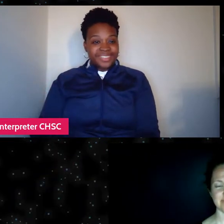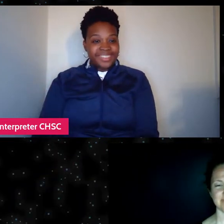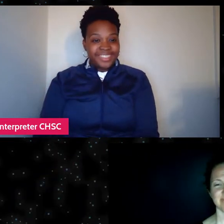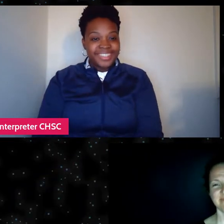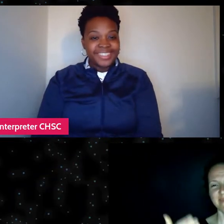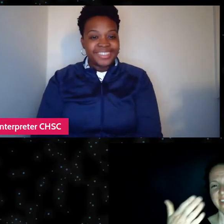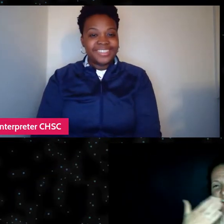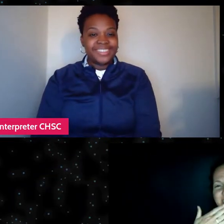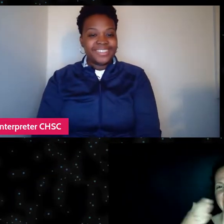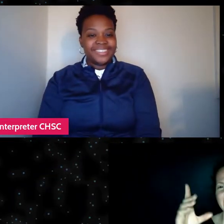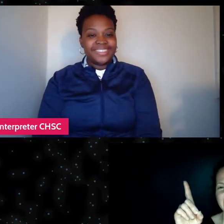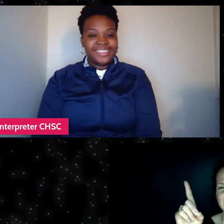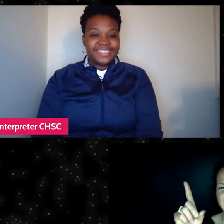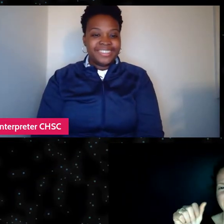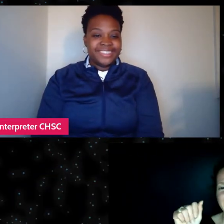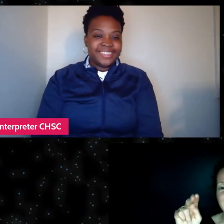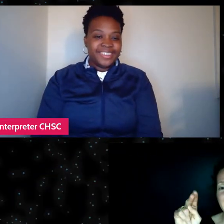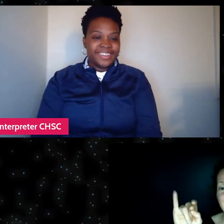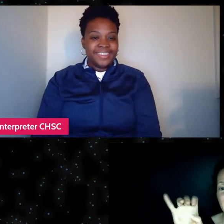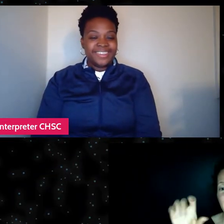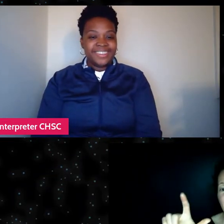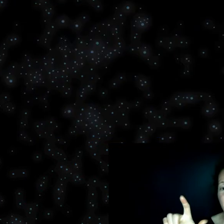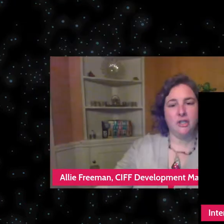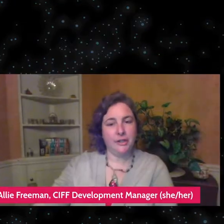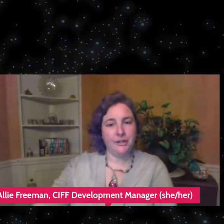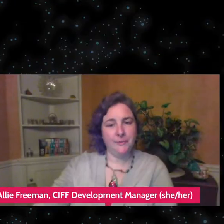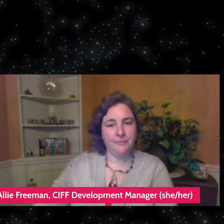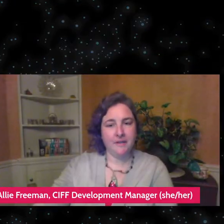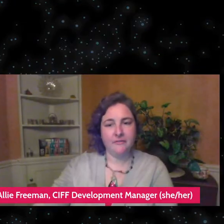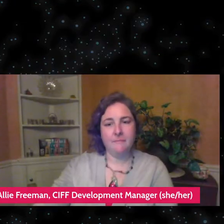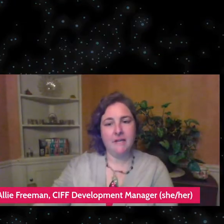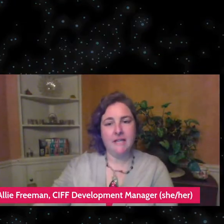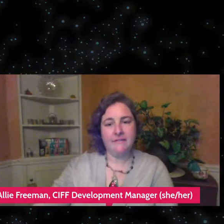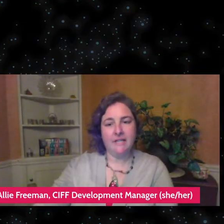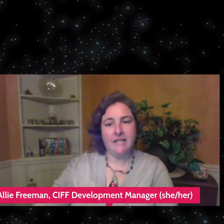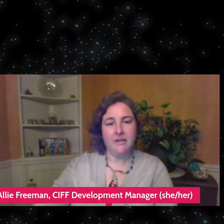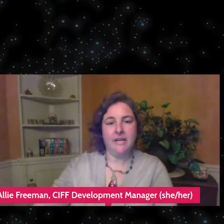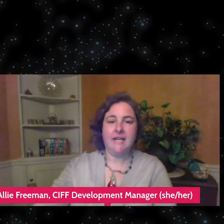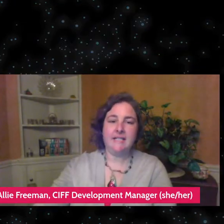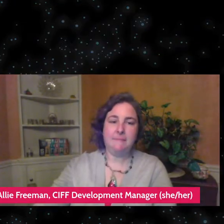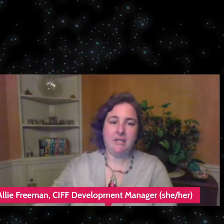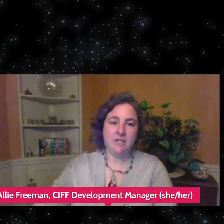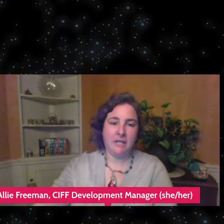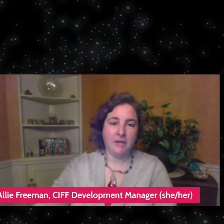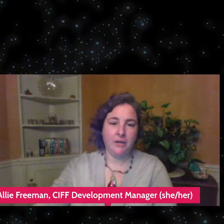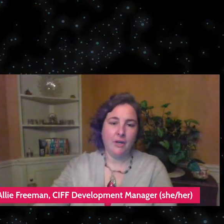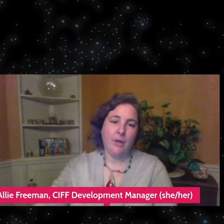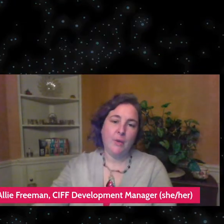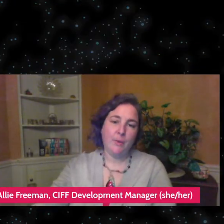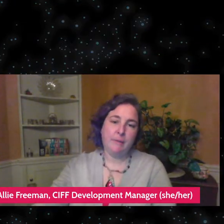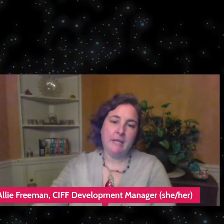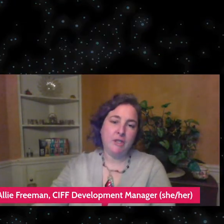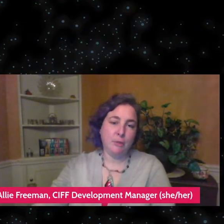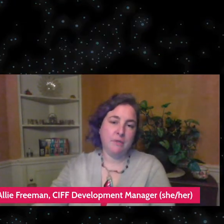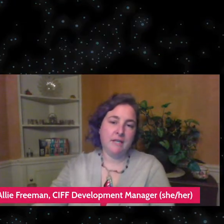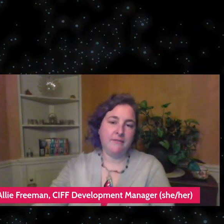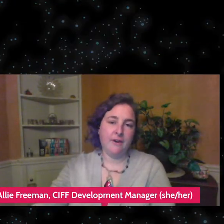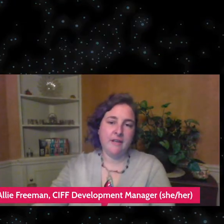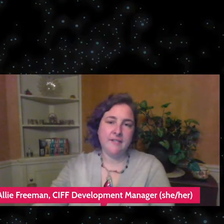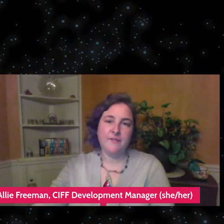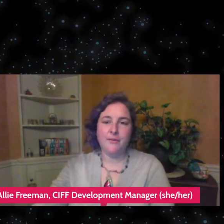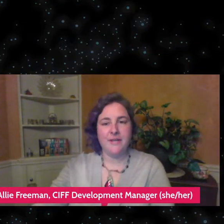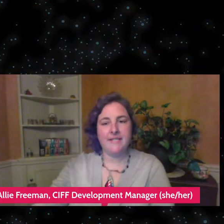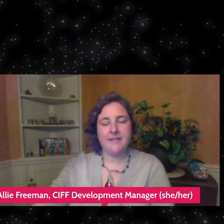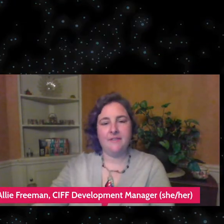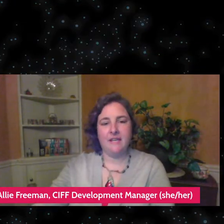Thanks, Daniel. And a special thanks to Karen Schiller from the Cleveland Hearing and Speech Center, who will be